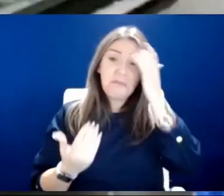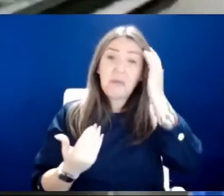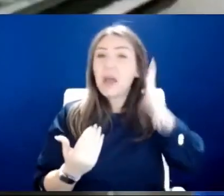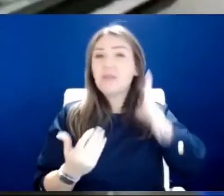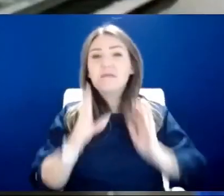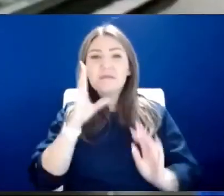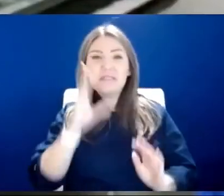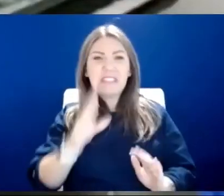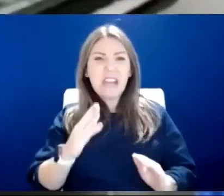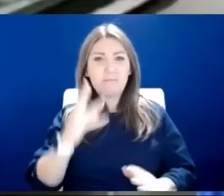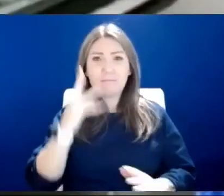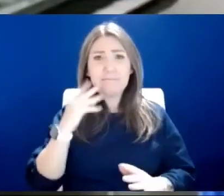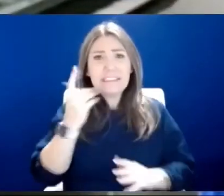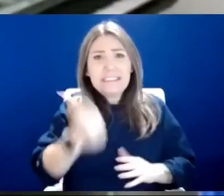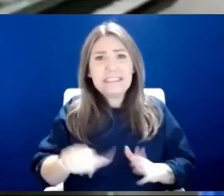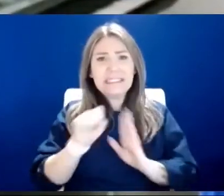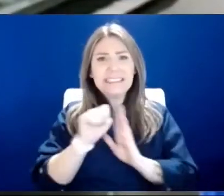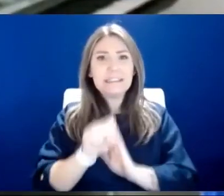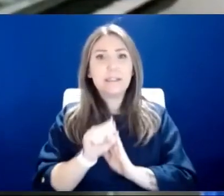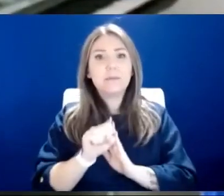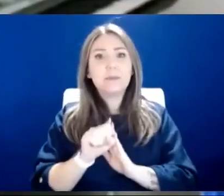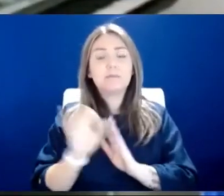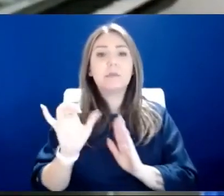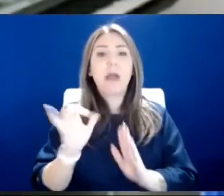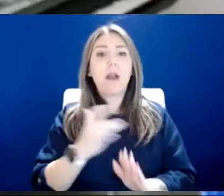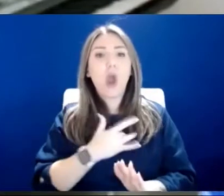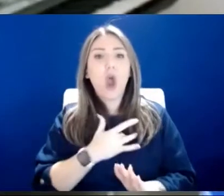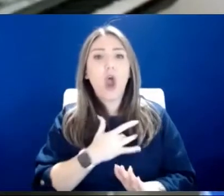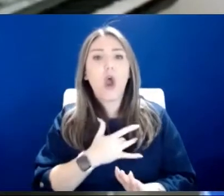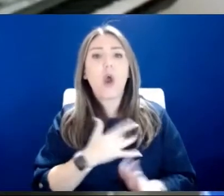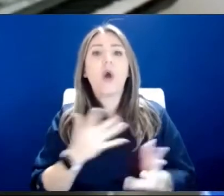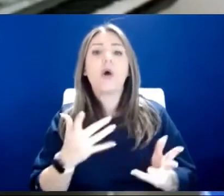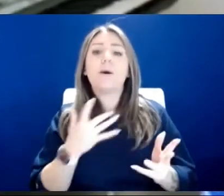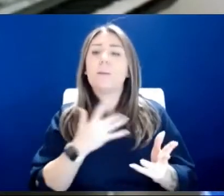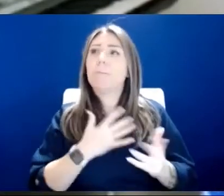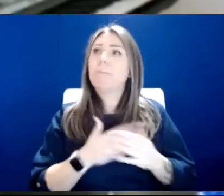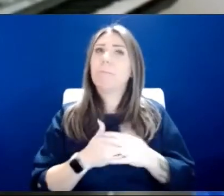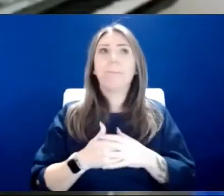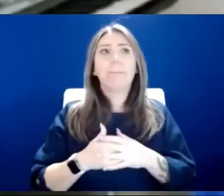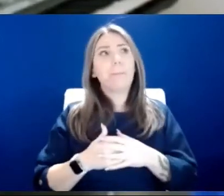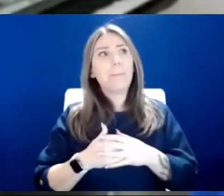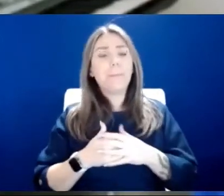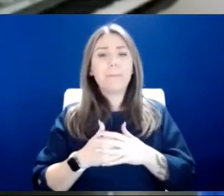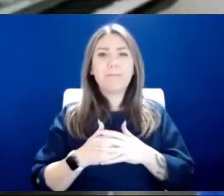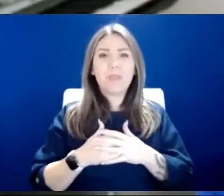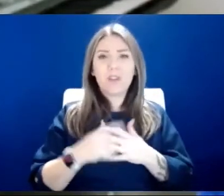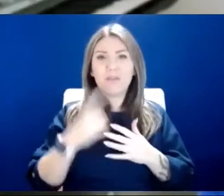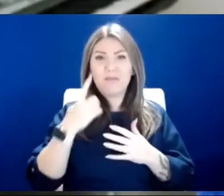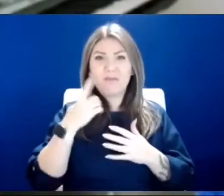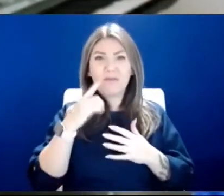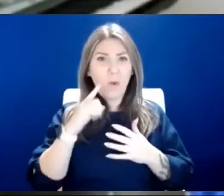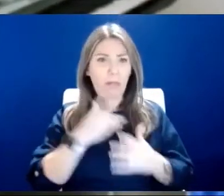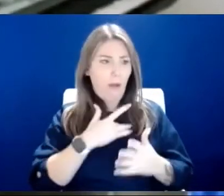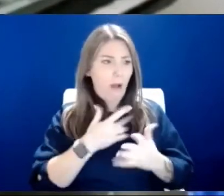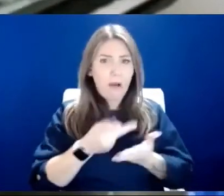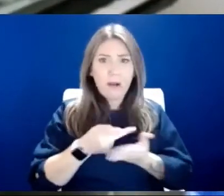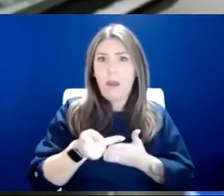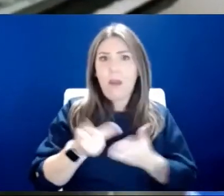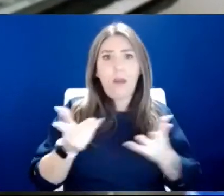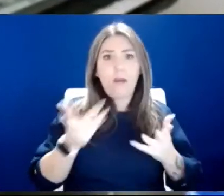any symptoms, symptoms of my heart failure or anything like that. You know, it was